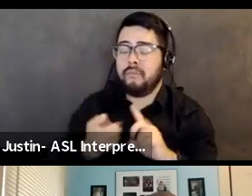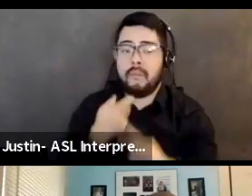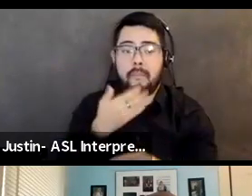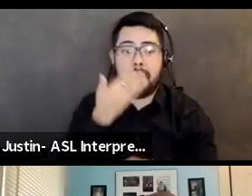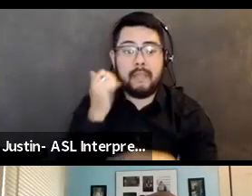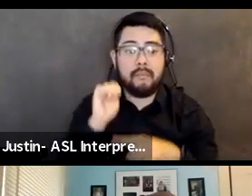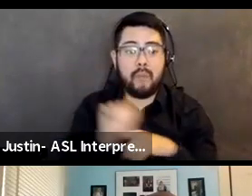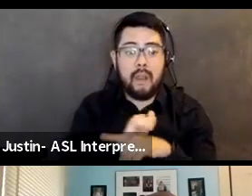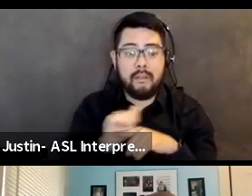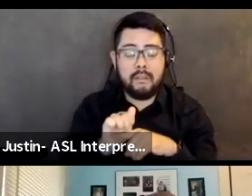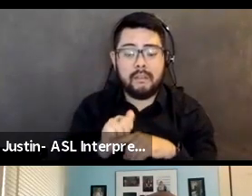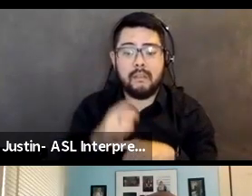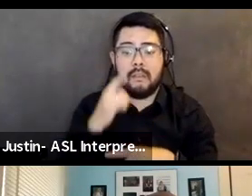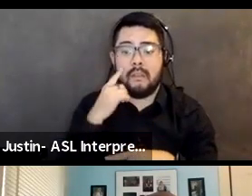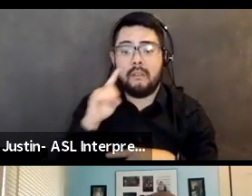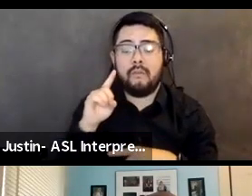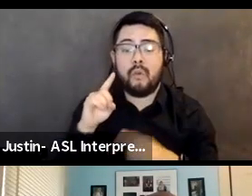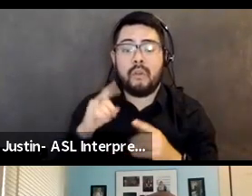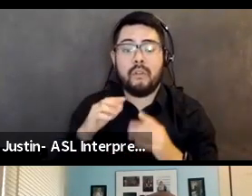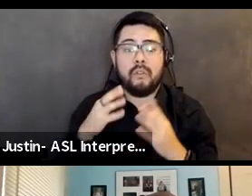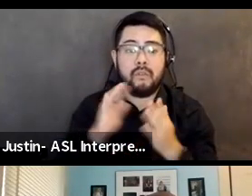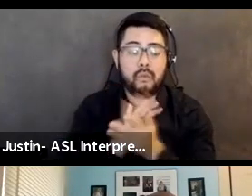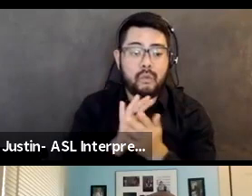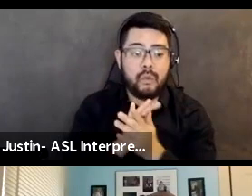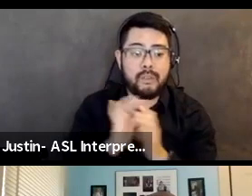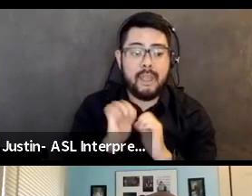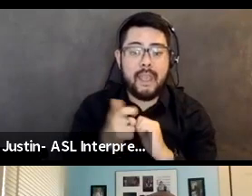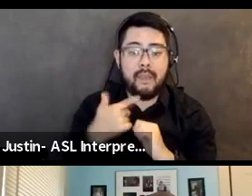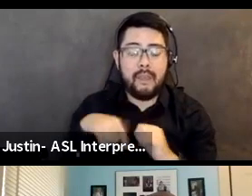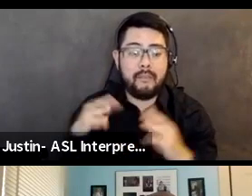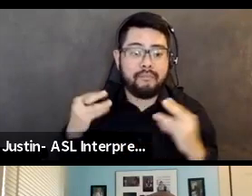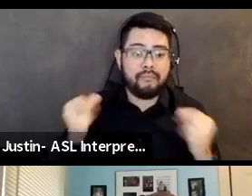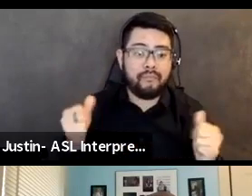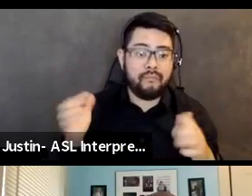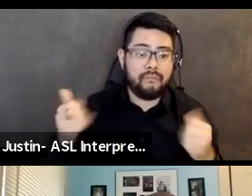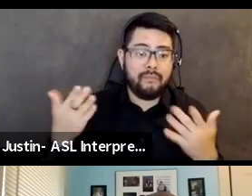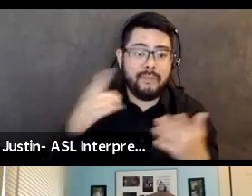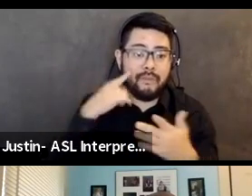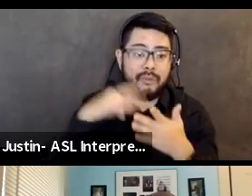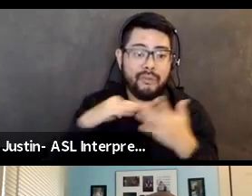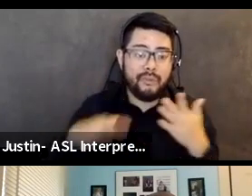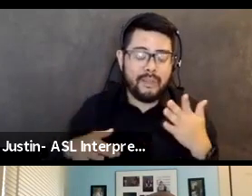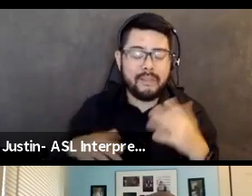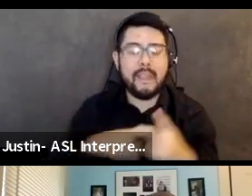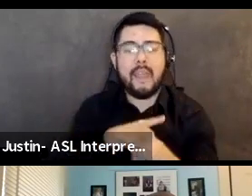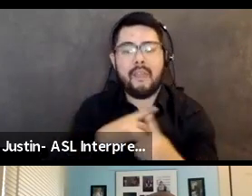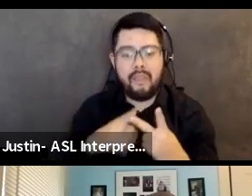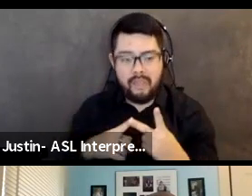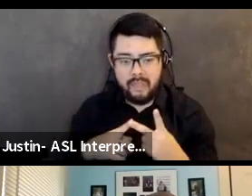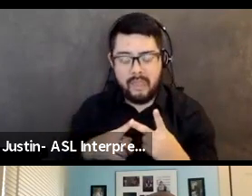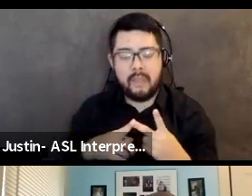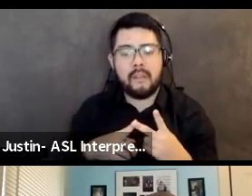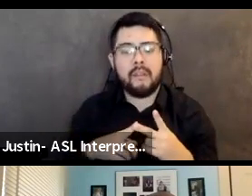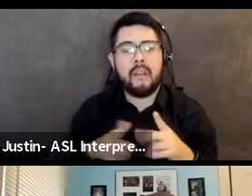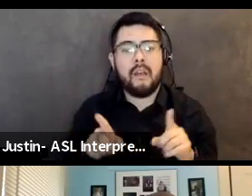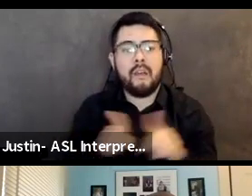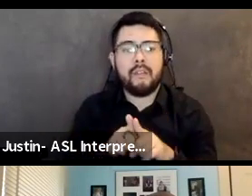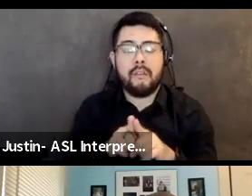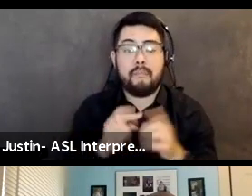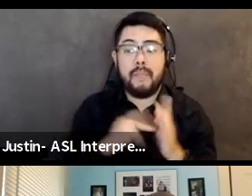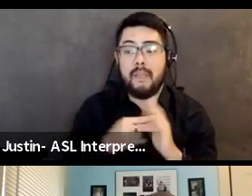to student communities to find solutions that meet their needs and ultimately they lead to aligned action by the